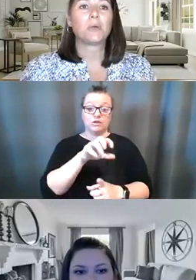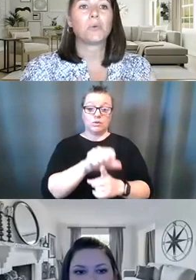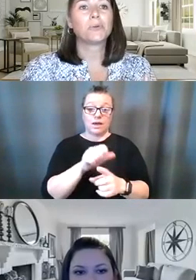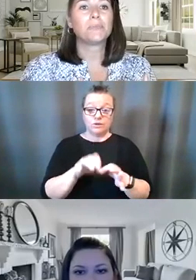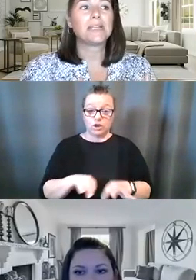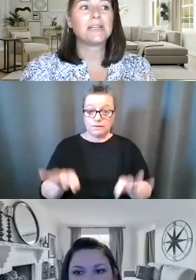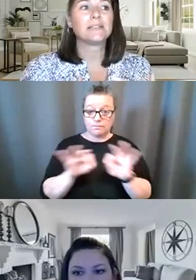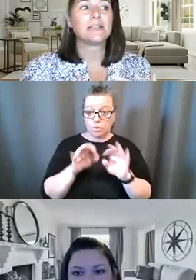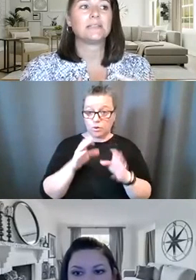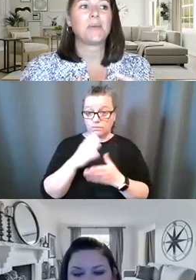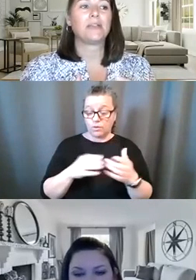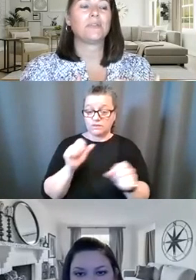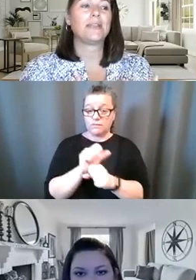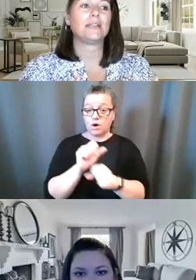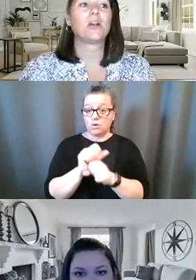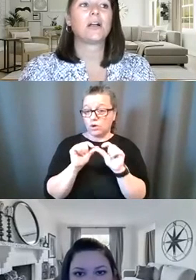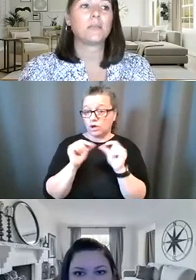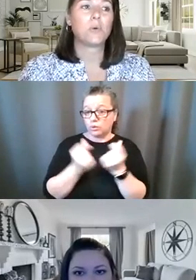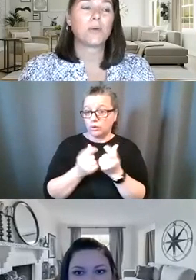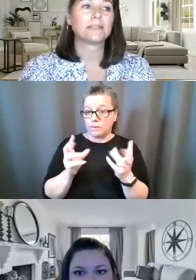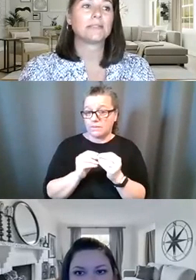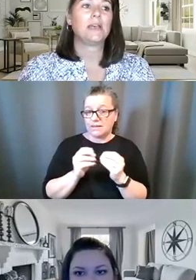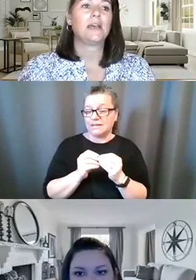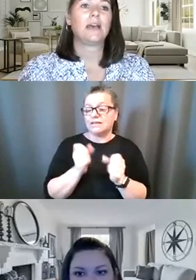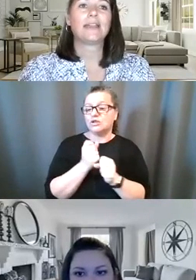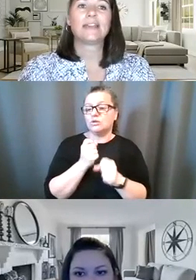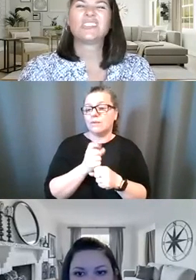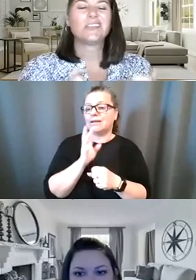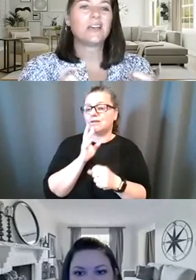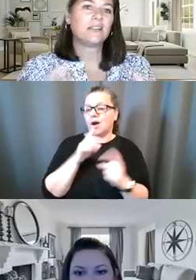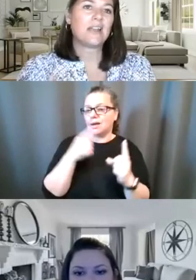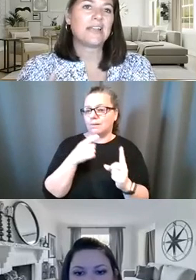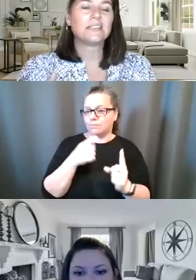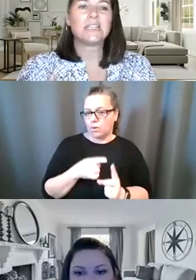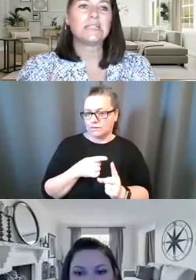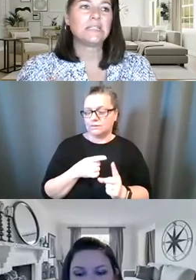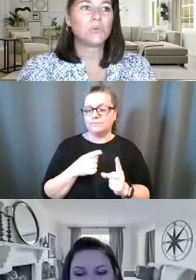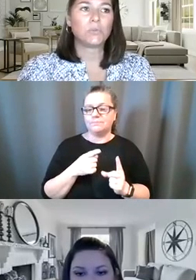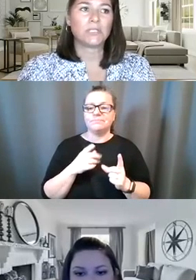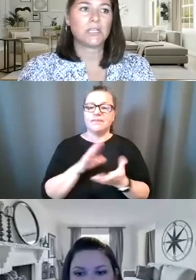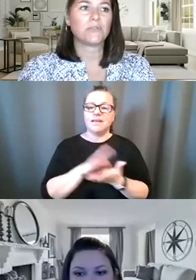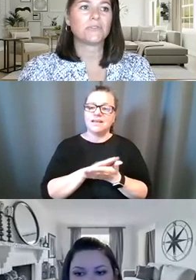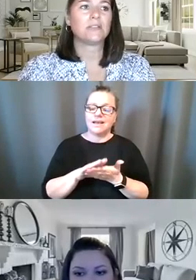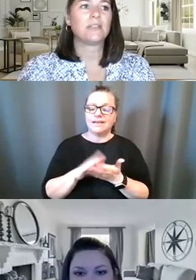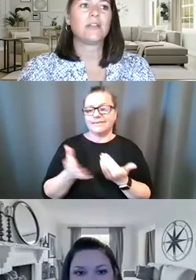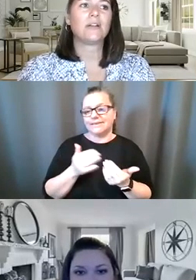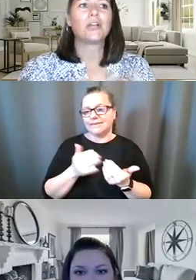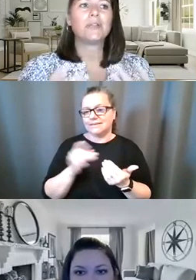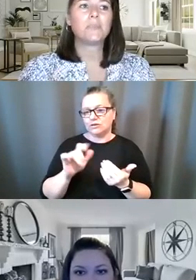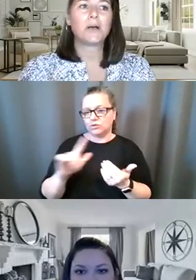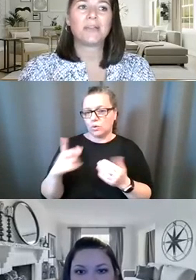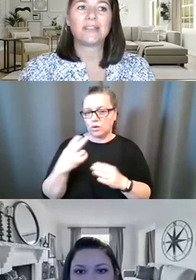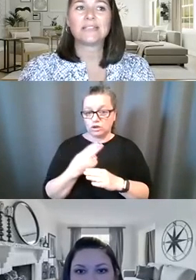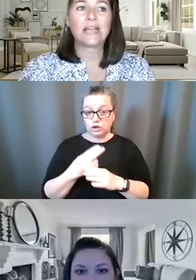from our work group meetings is by creating talking points. Again, just a nice, easy tool to use. They're